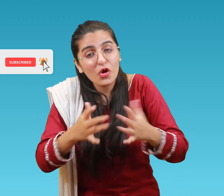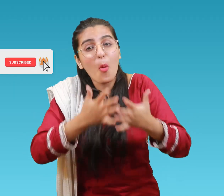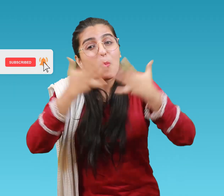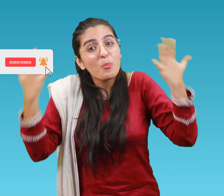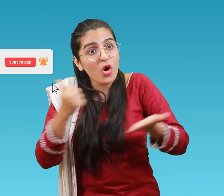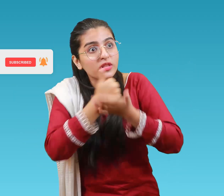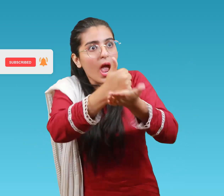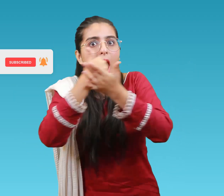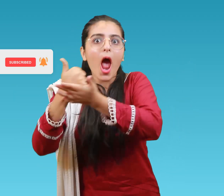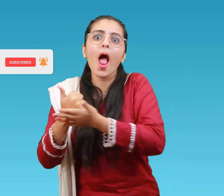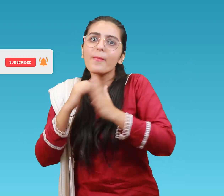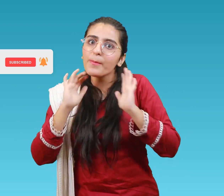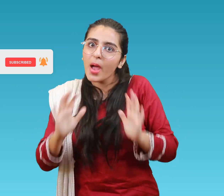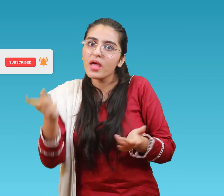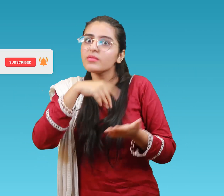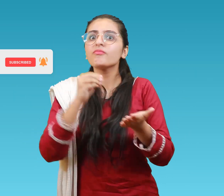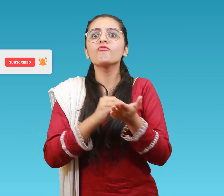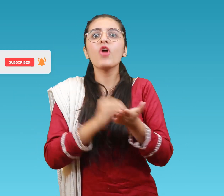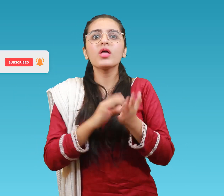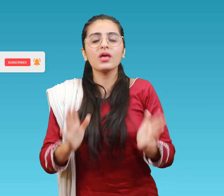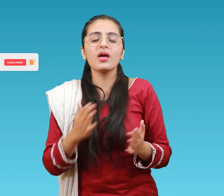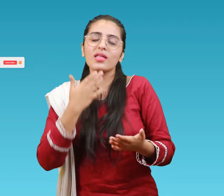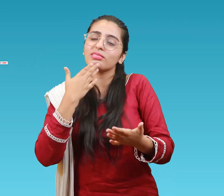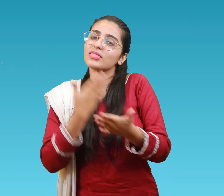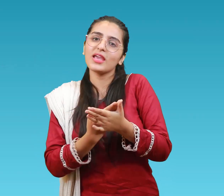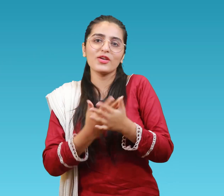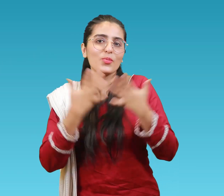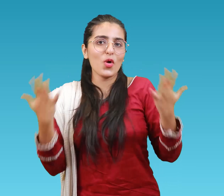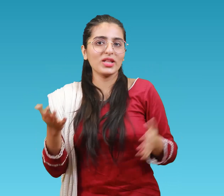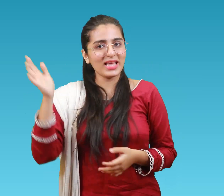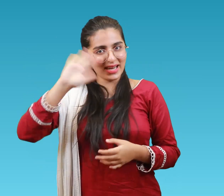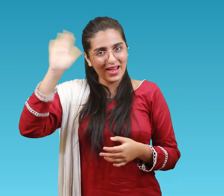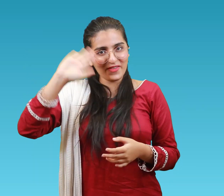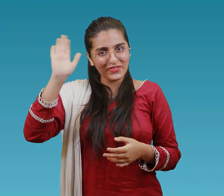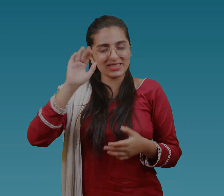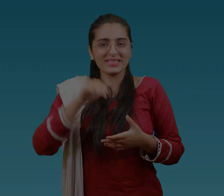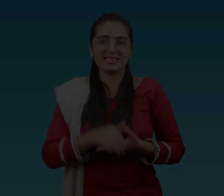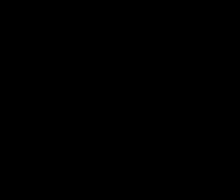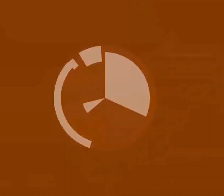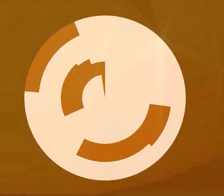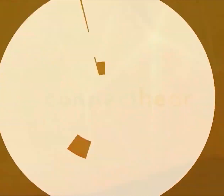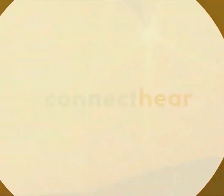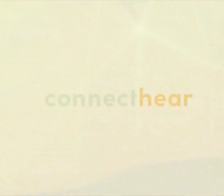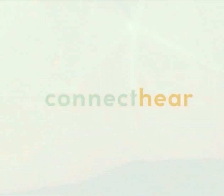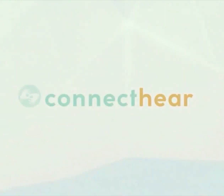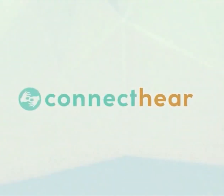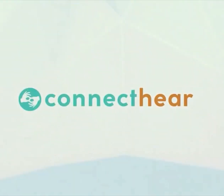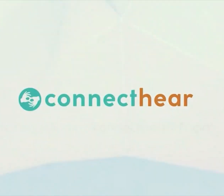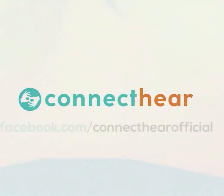because this is a very helpful video for everyone. Thank you so much. Bye-bye.